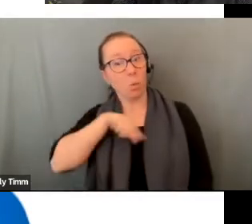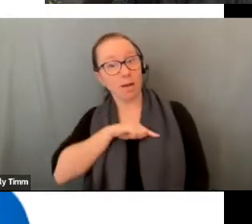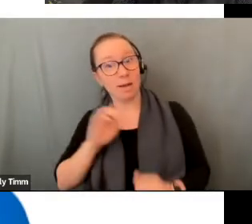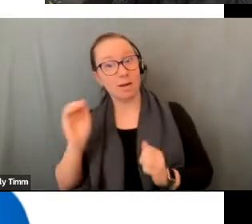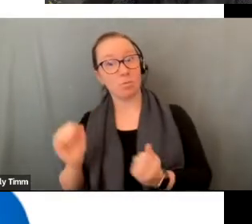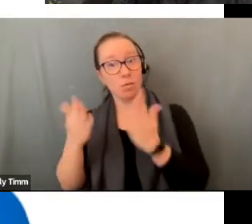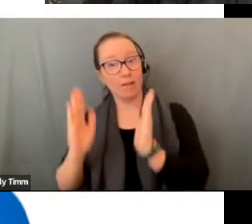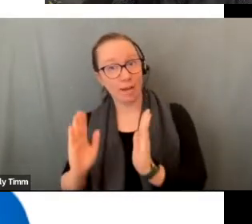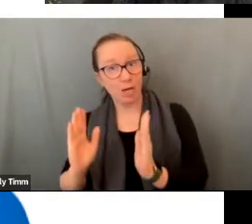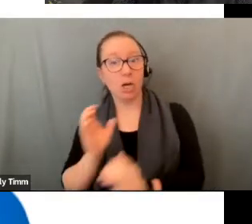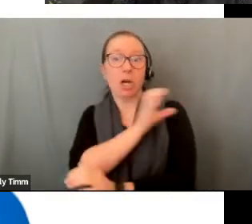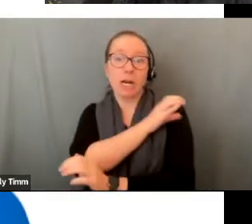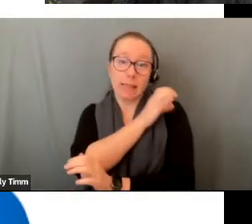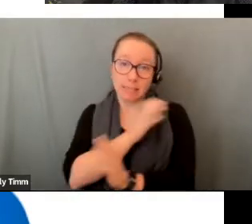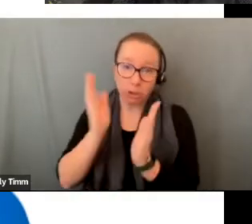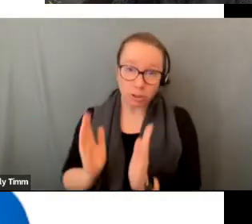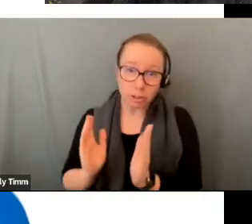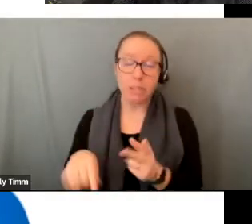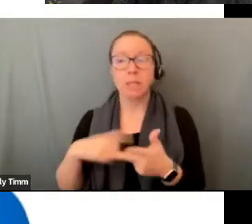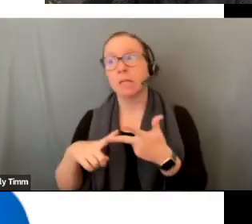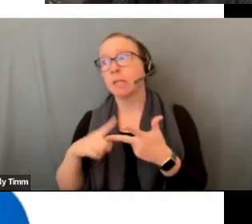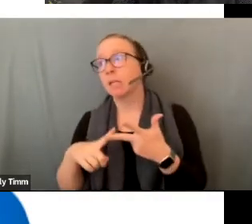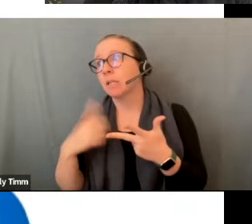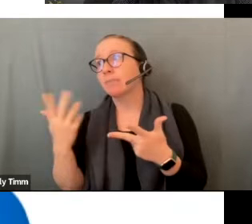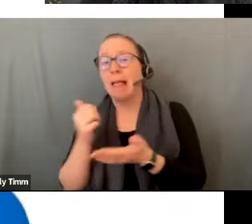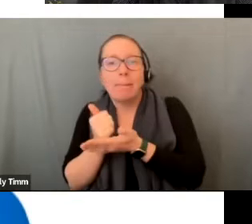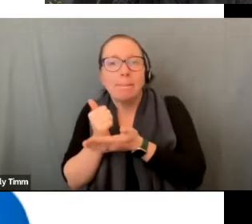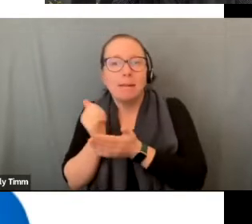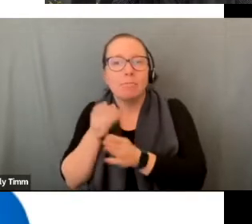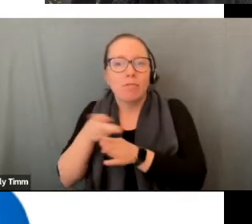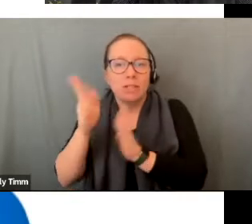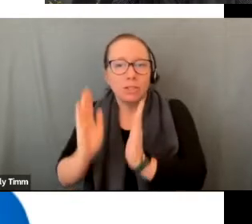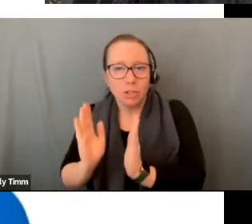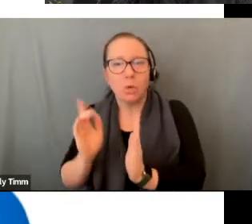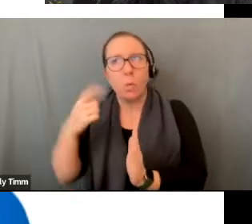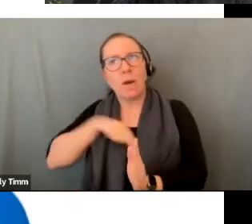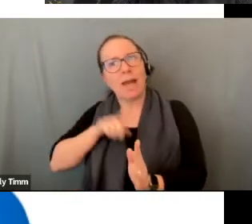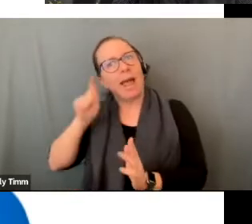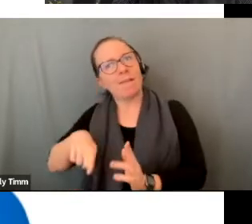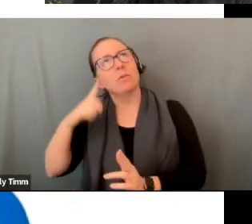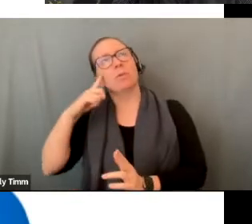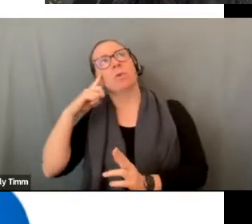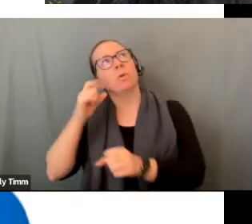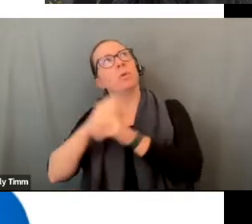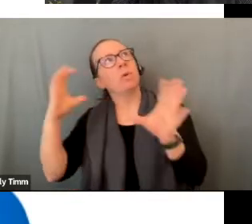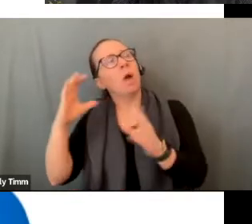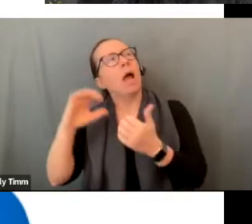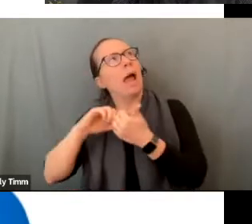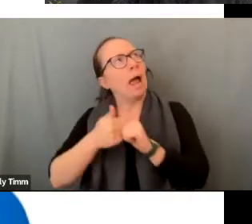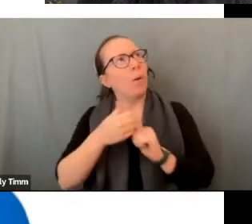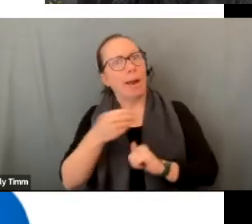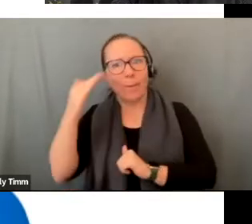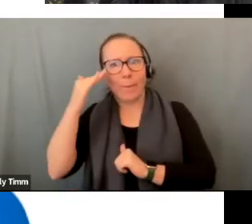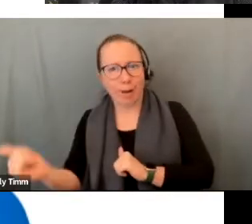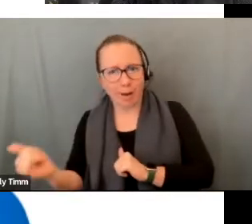as clinicians, as helping professionals need to consider how and why